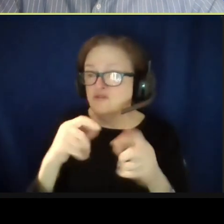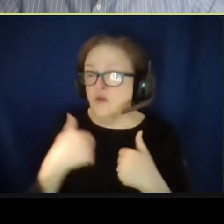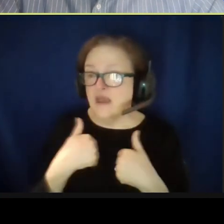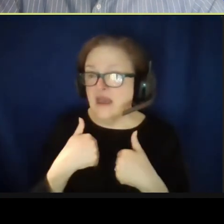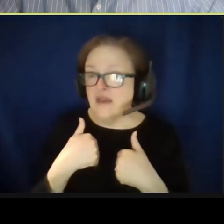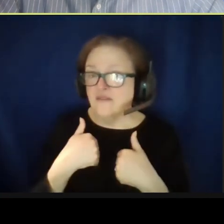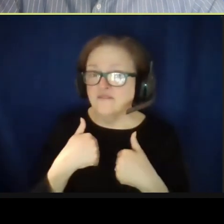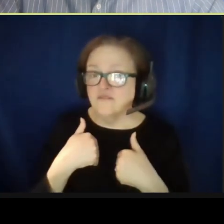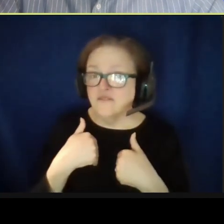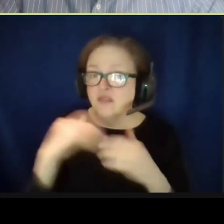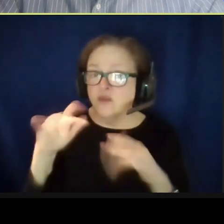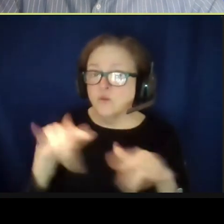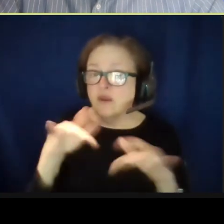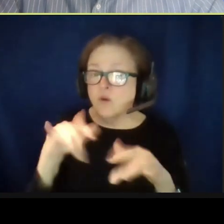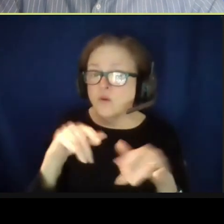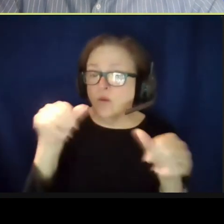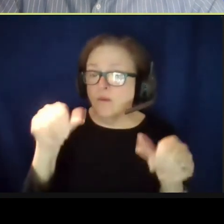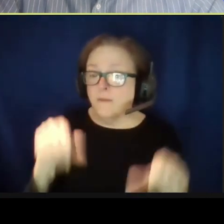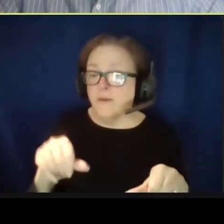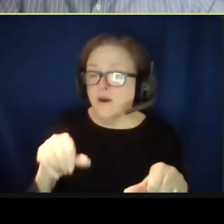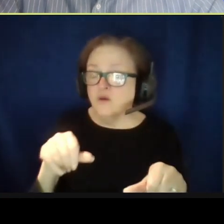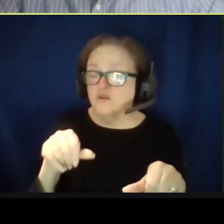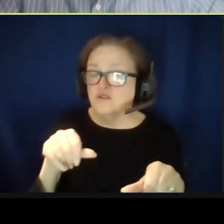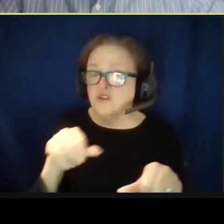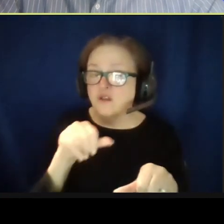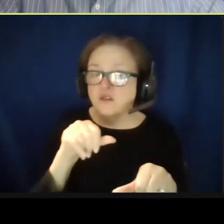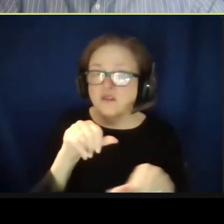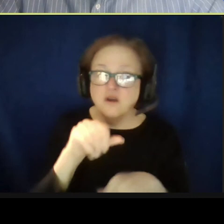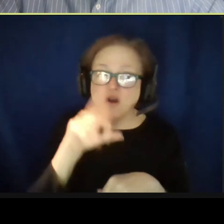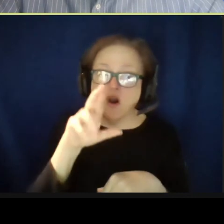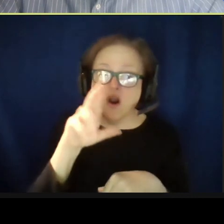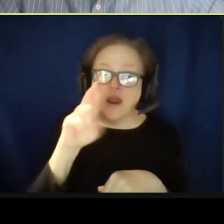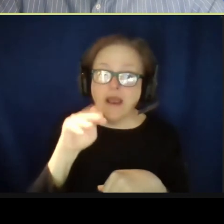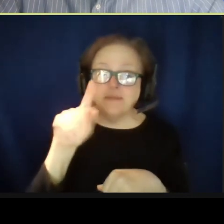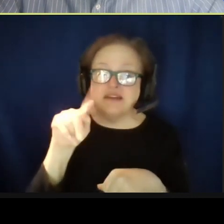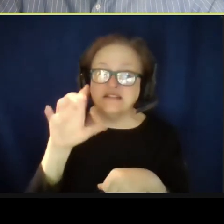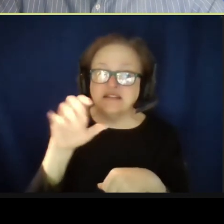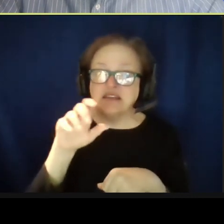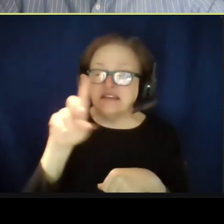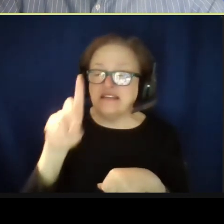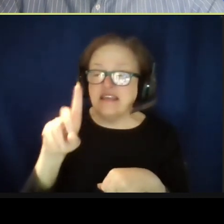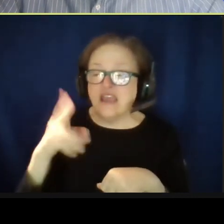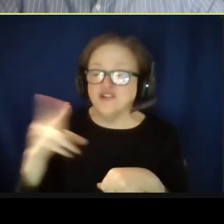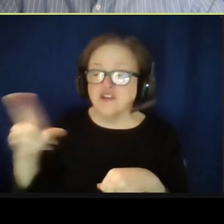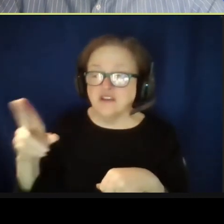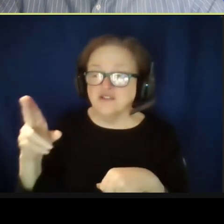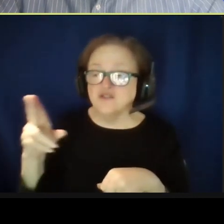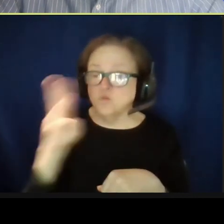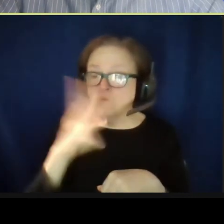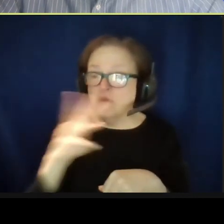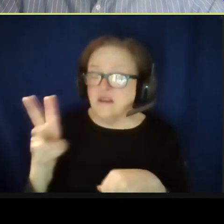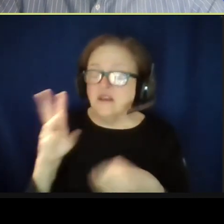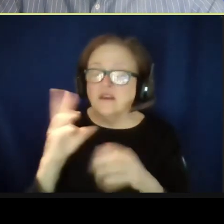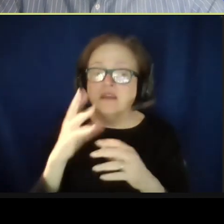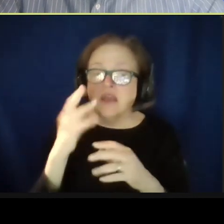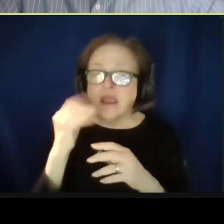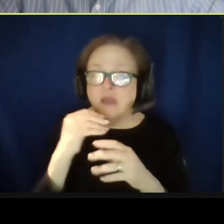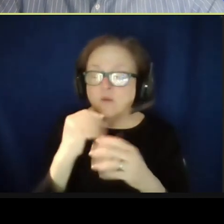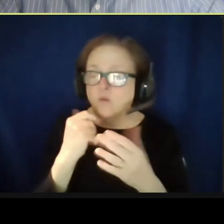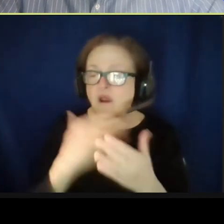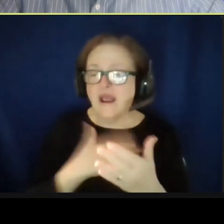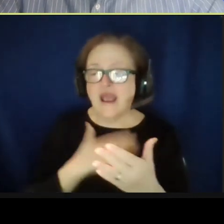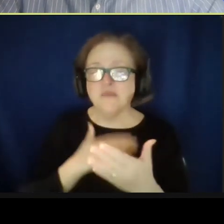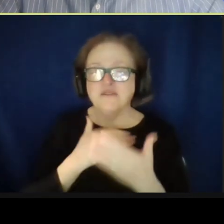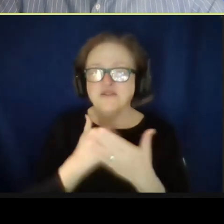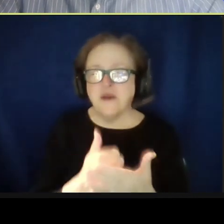recording will be posted on the RMTC DHH website. We love hearing from you and we are happy to help in any way that we can. You can